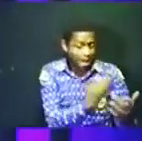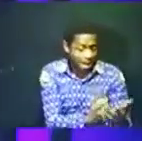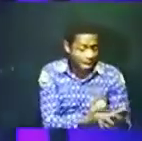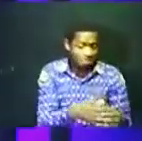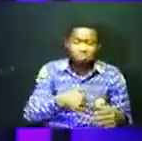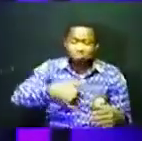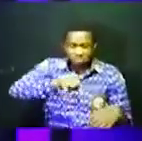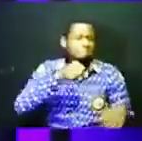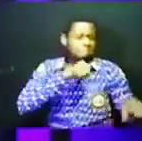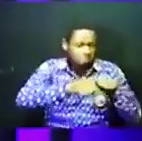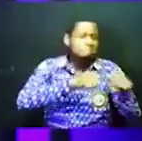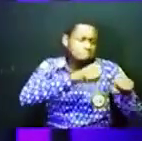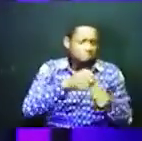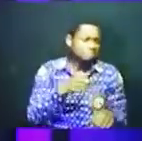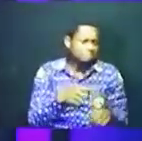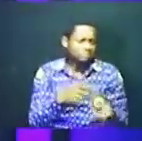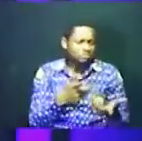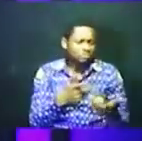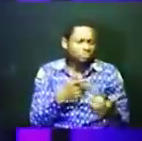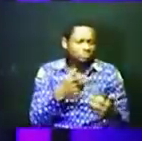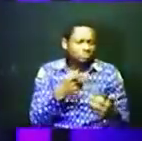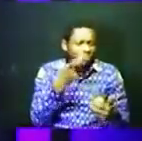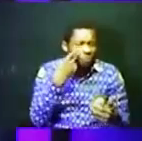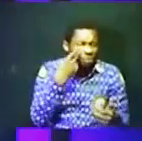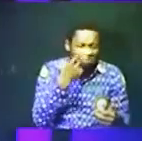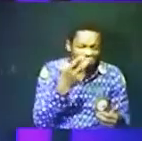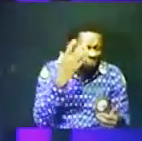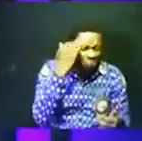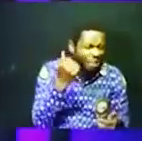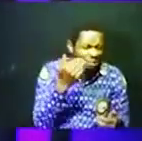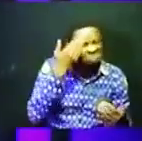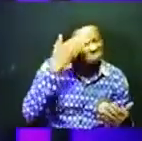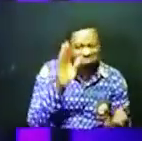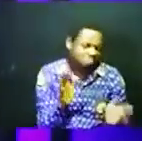there, the fight was almost complete.